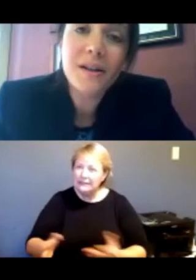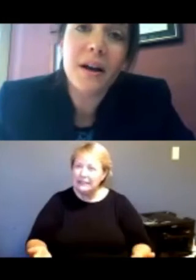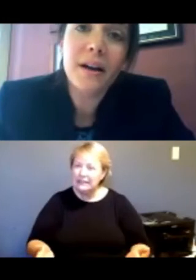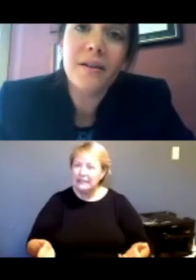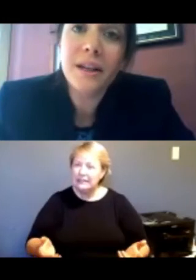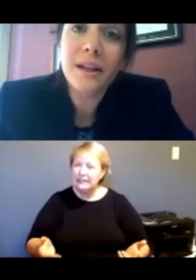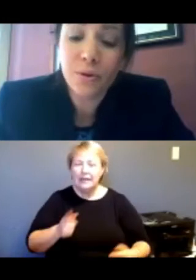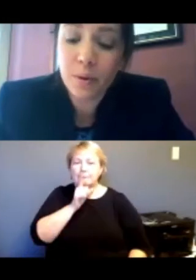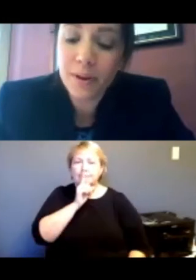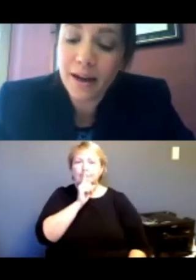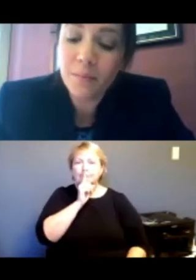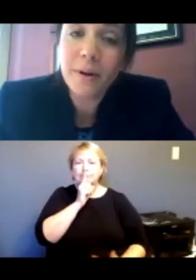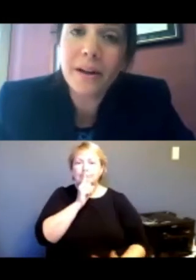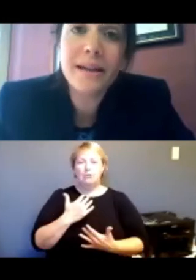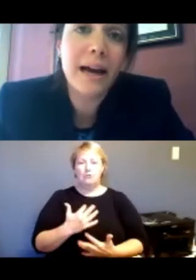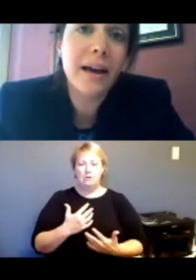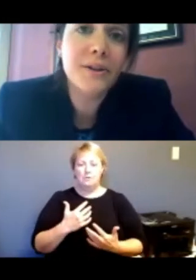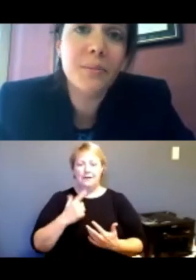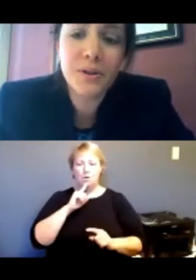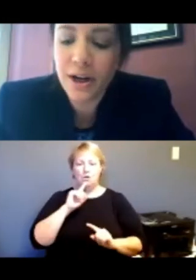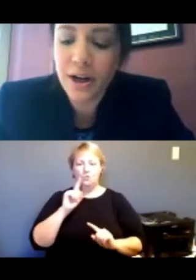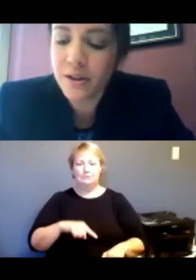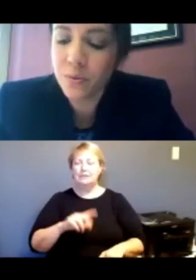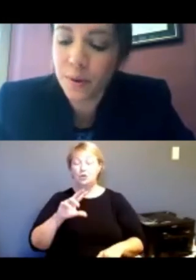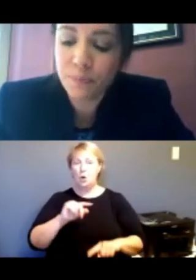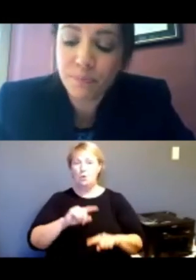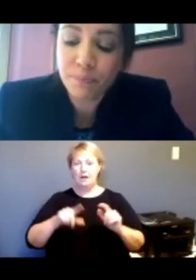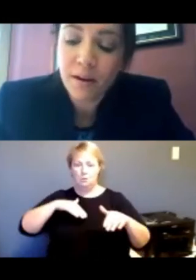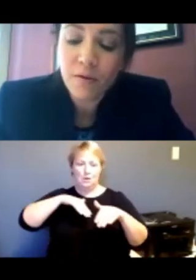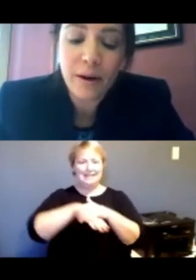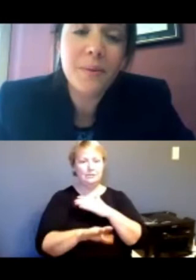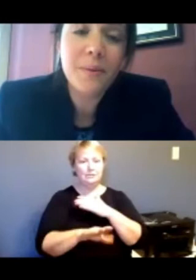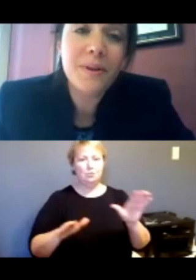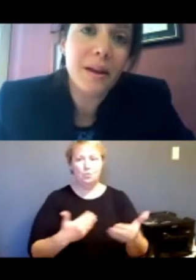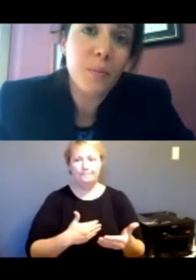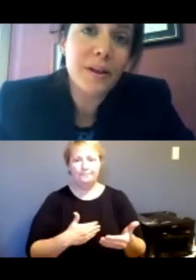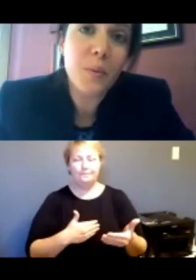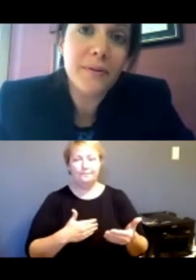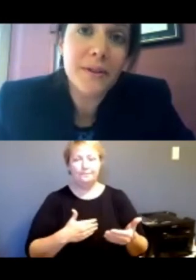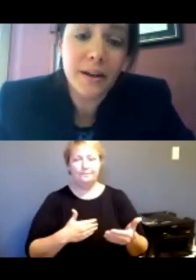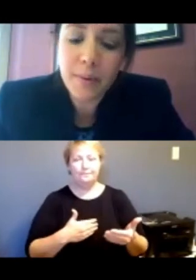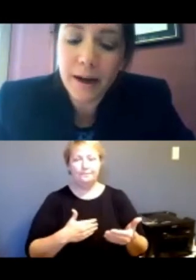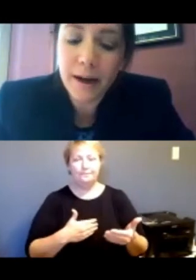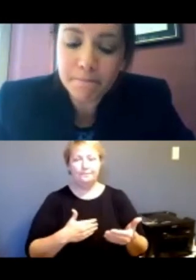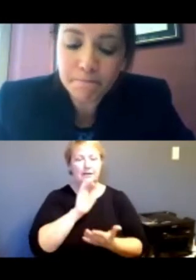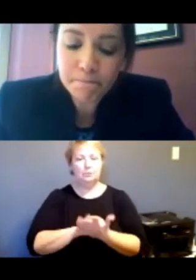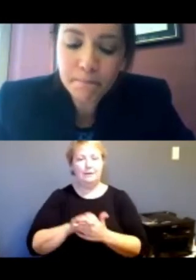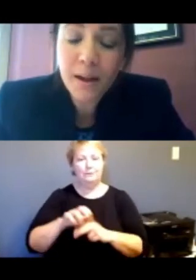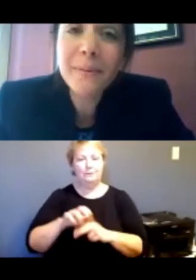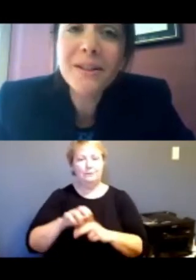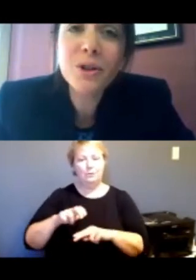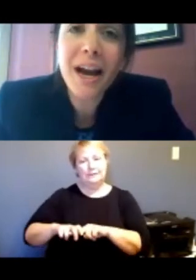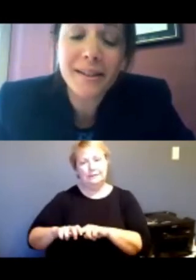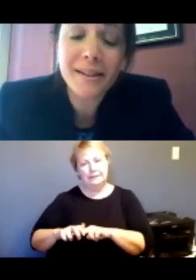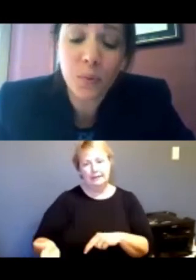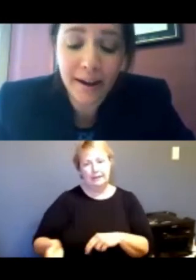pause long enough to hear the reply, but instead entered Mr. Jackson's room, found him asleep with his wife sitting nearby.